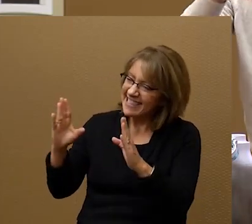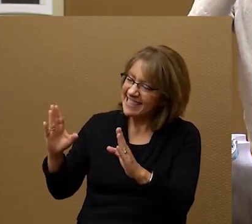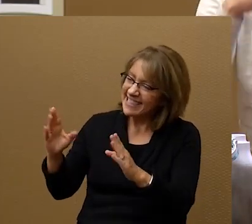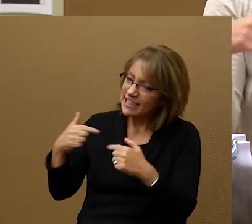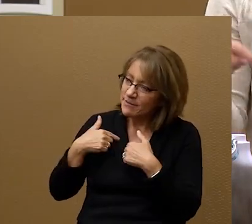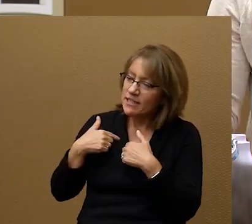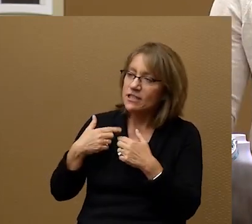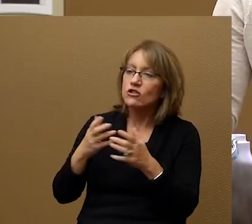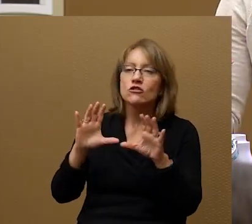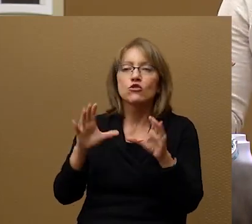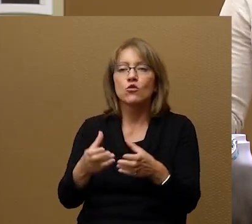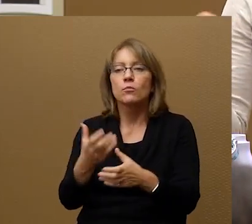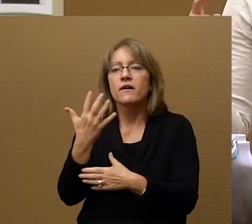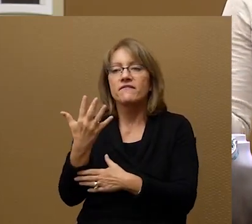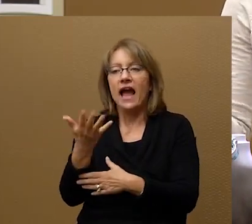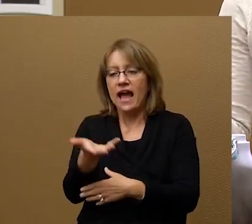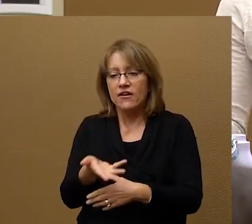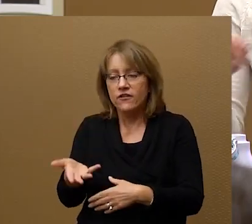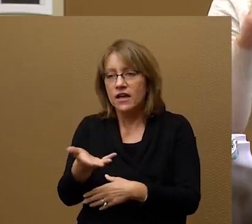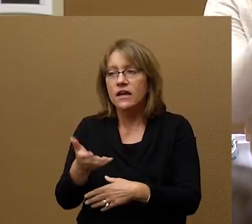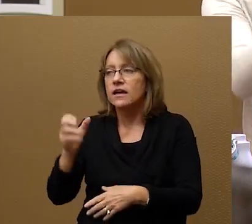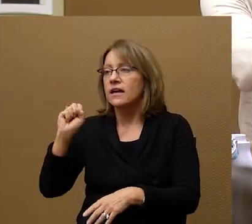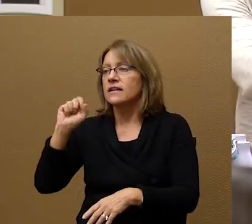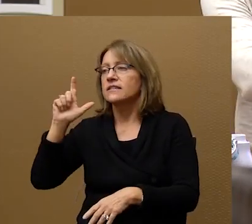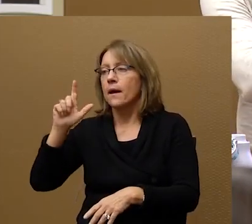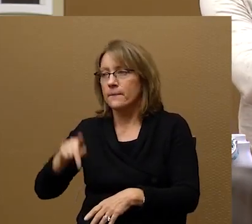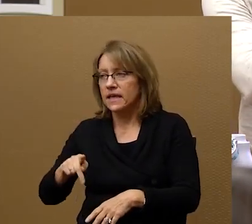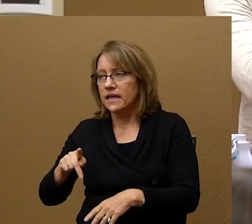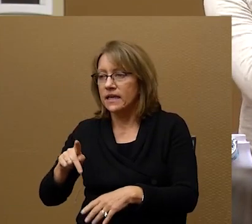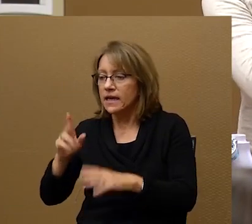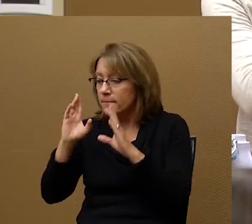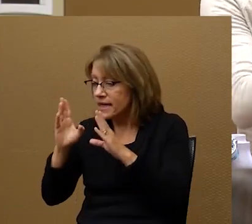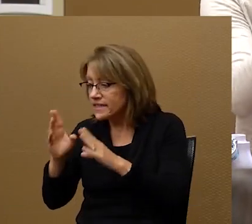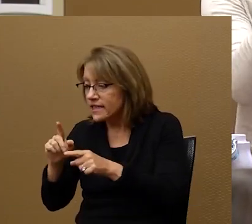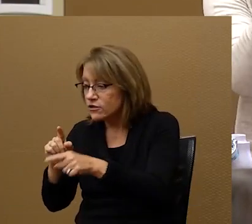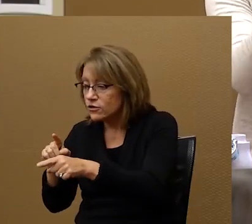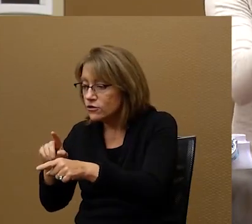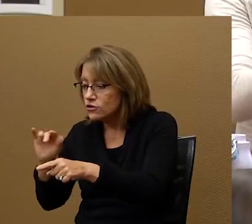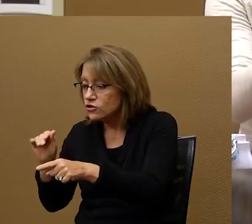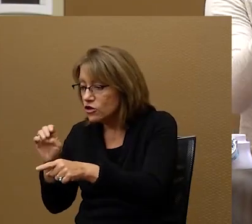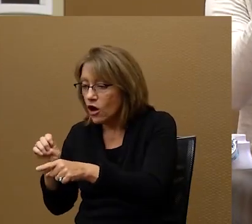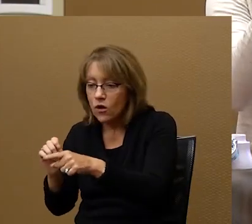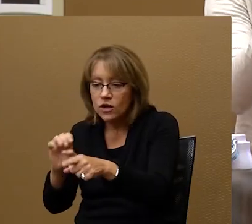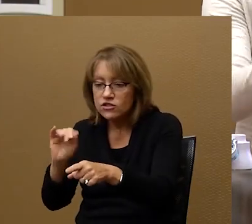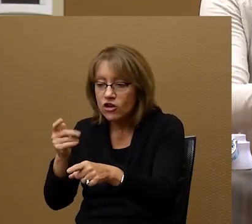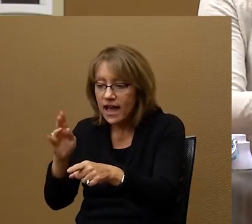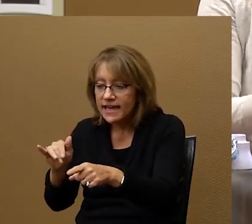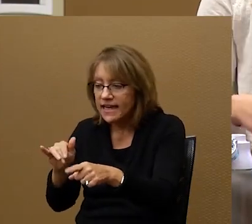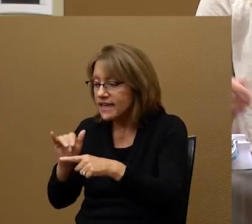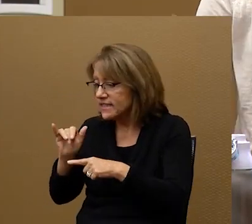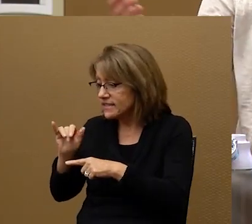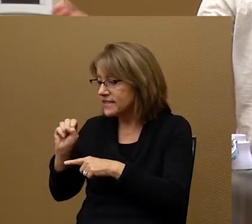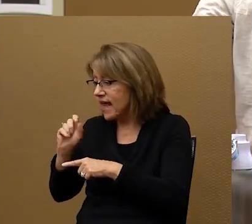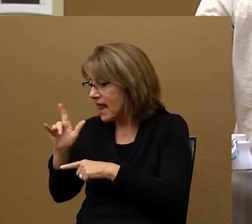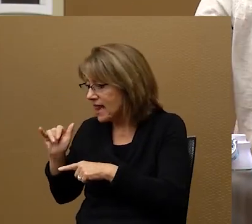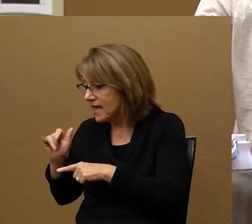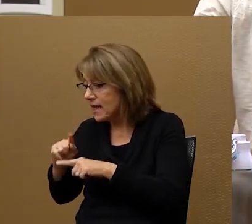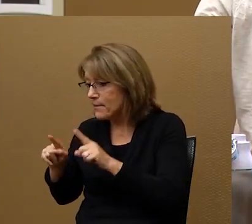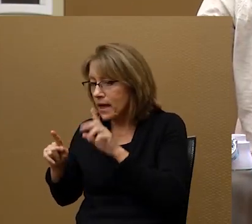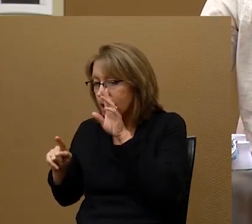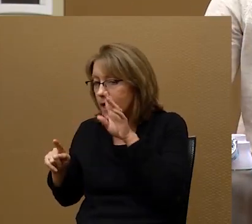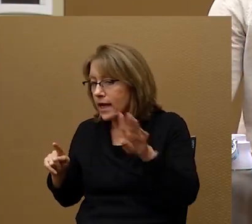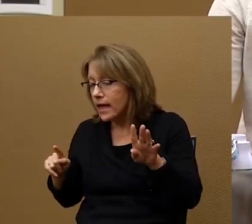a group of 5 of them. And the SLP is paying attention to Joe and Johnny and Sally,